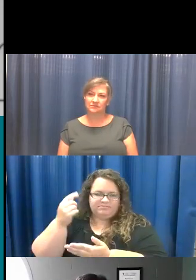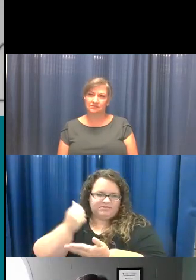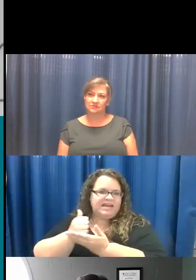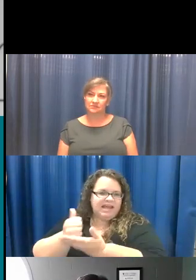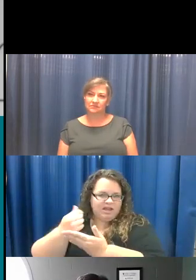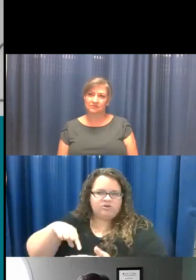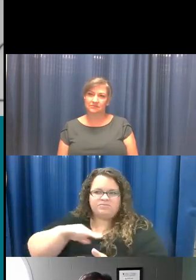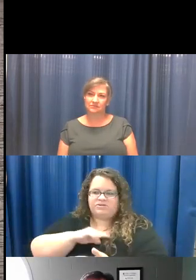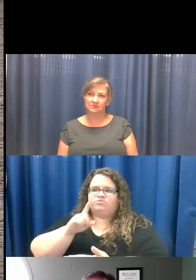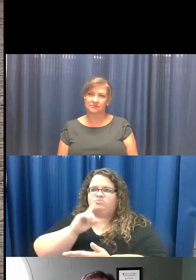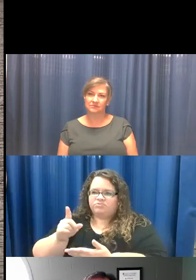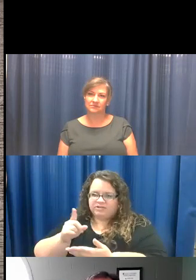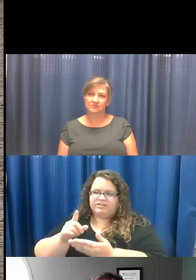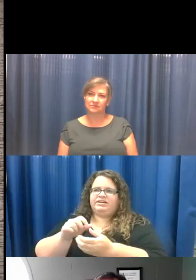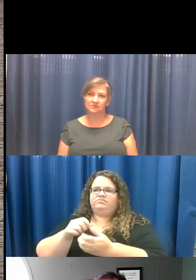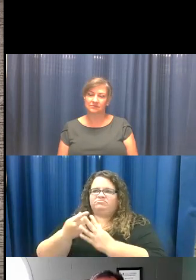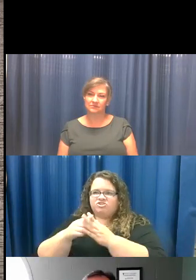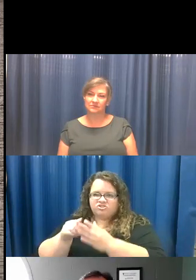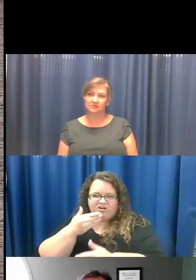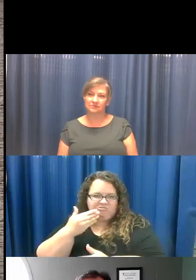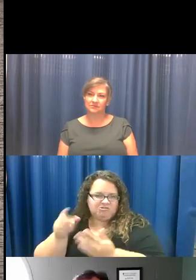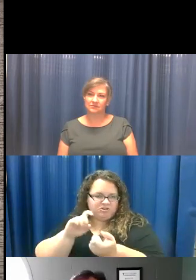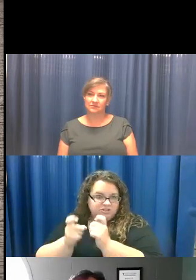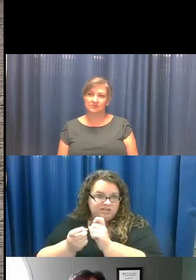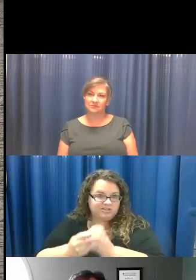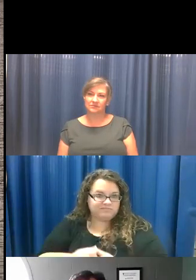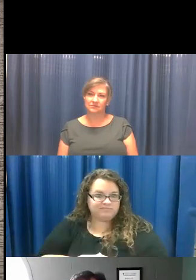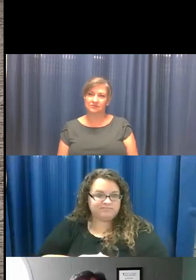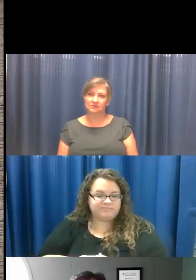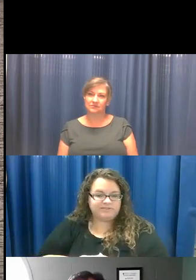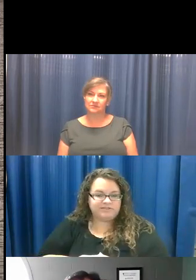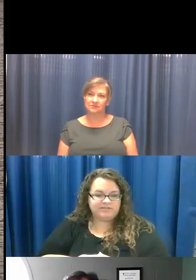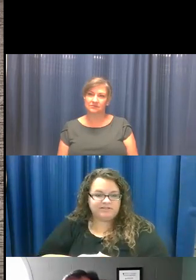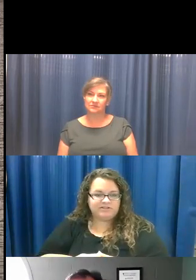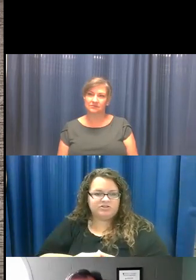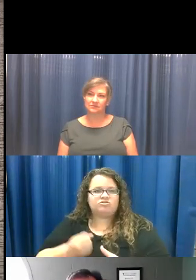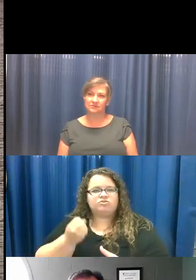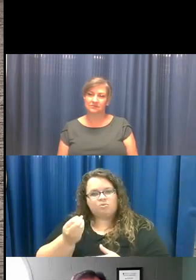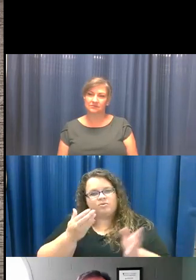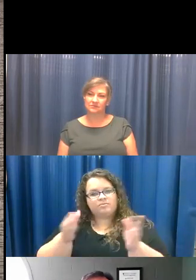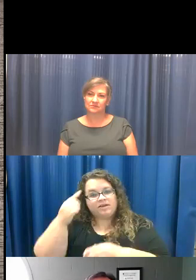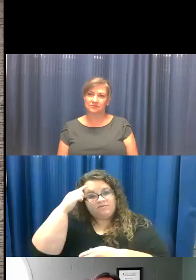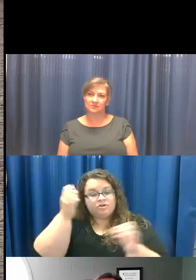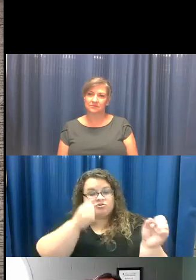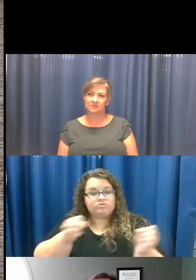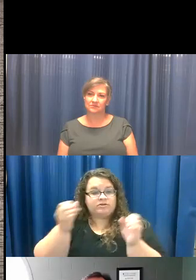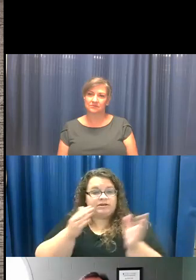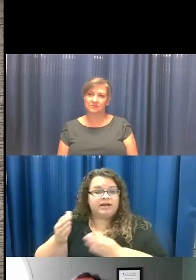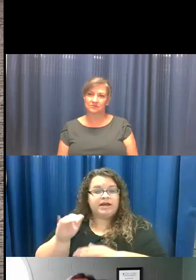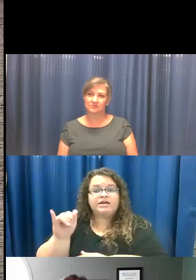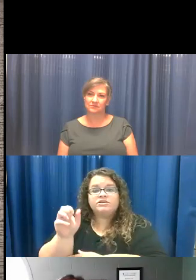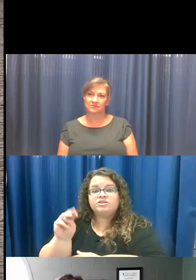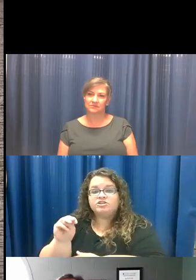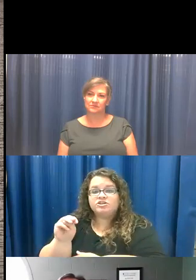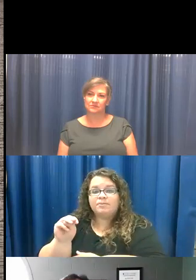college. So as I look forward to our strategic planning, as I mentioned earlier, Jim Mancall will be our point